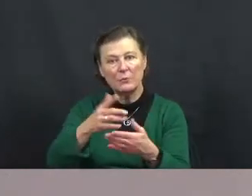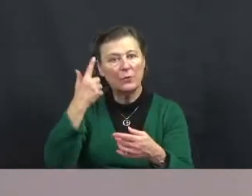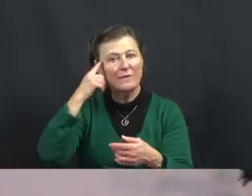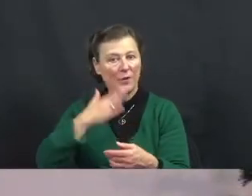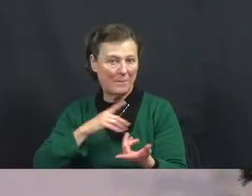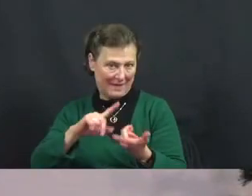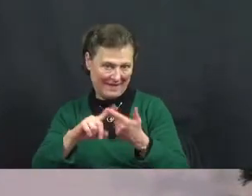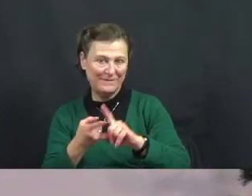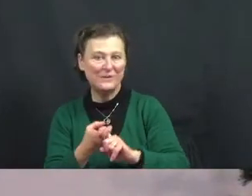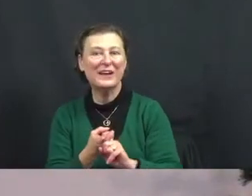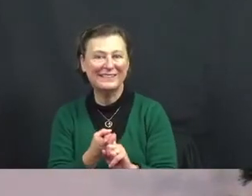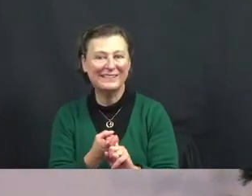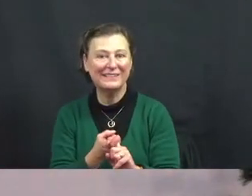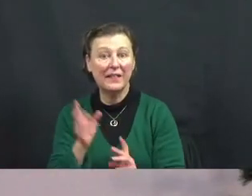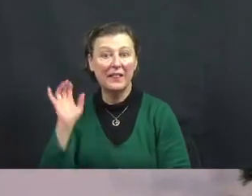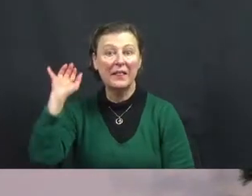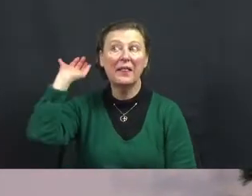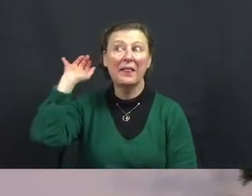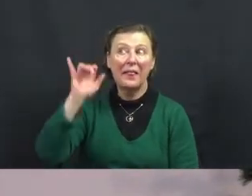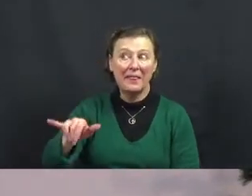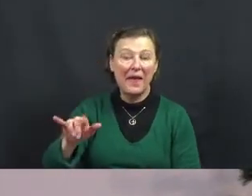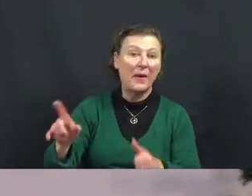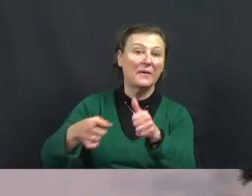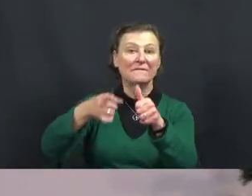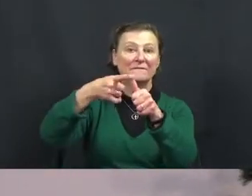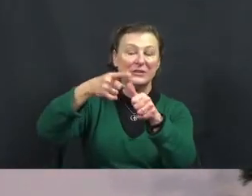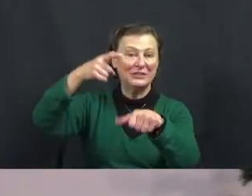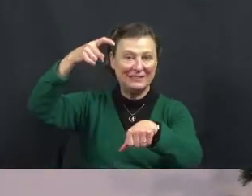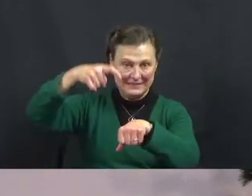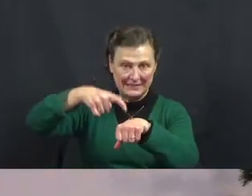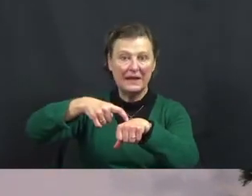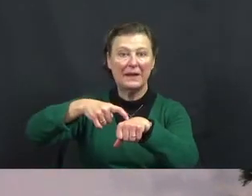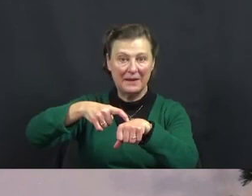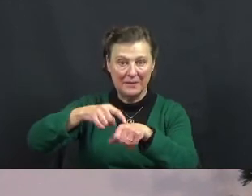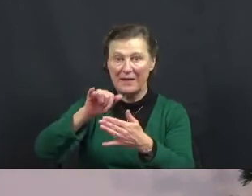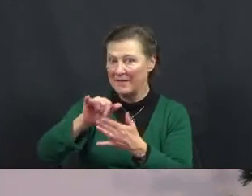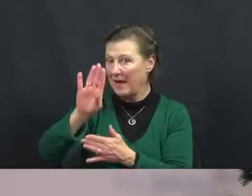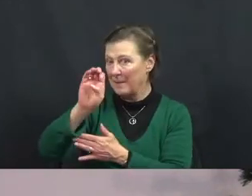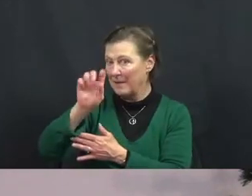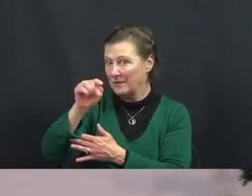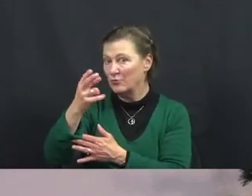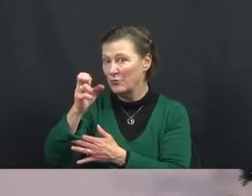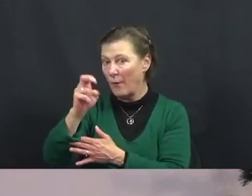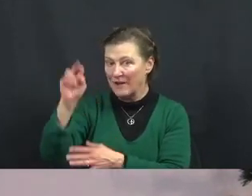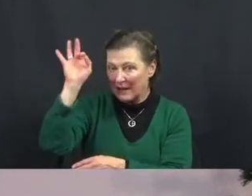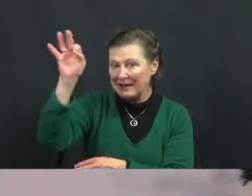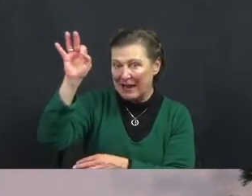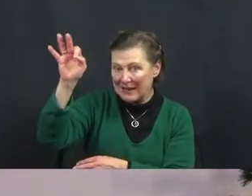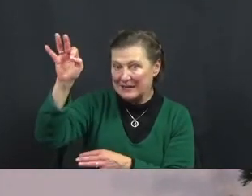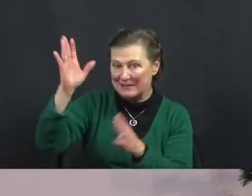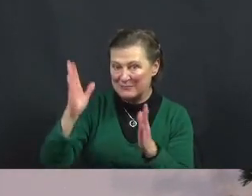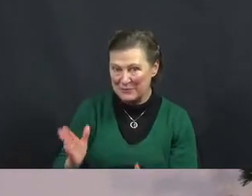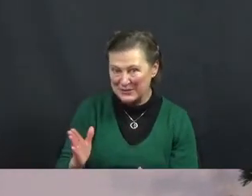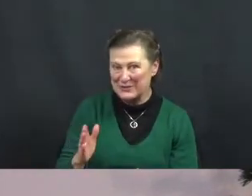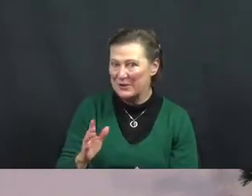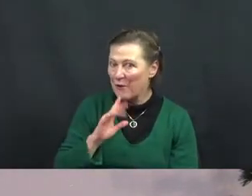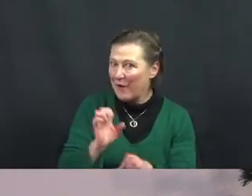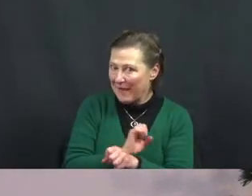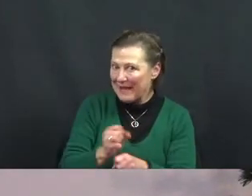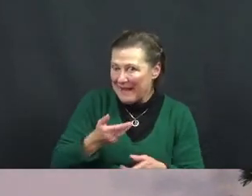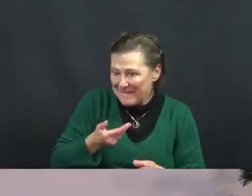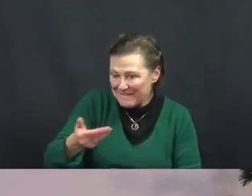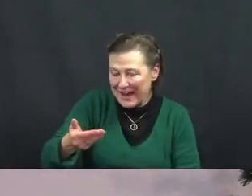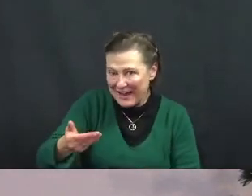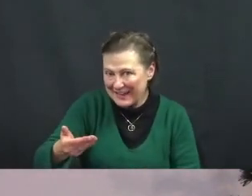friends. This was the first time this Beethoven evangelist had actually been